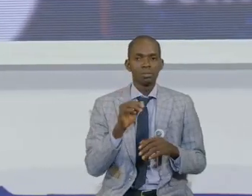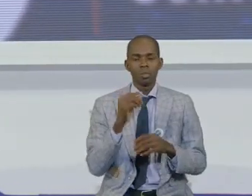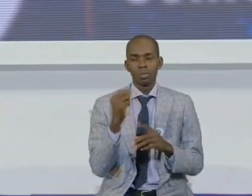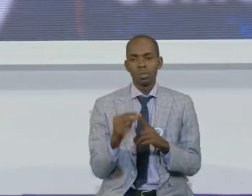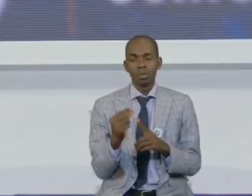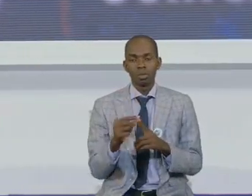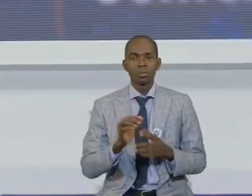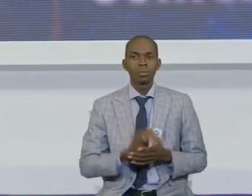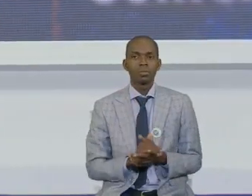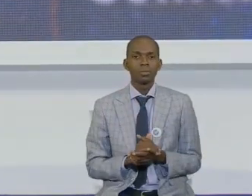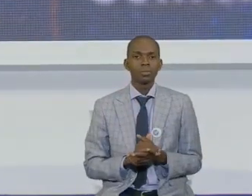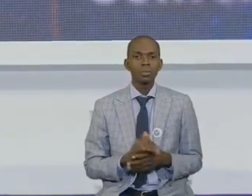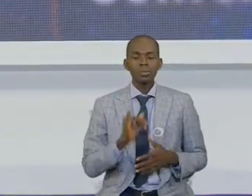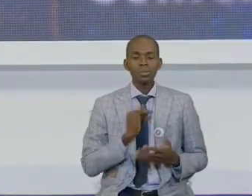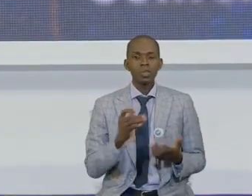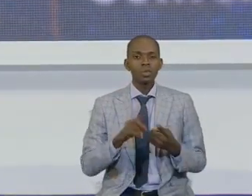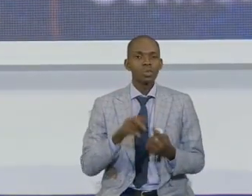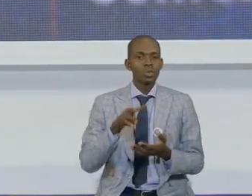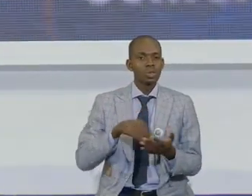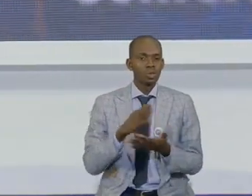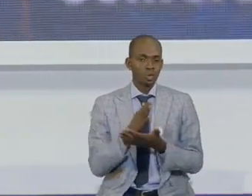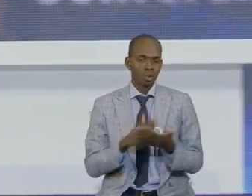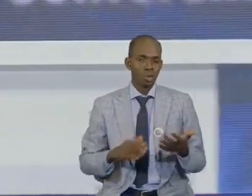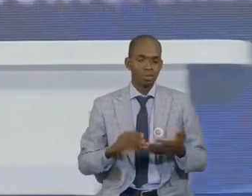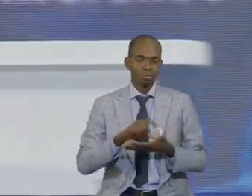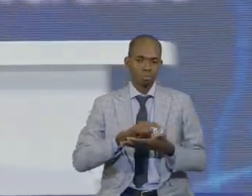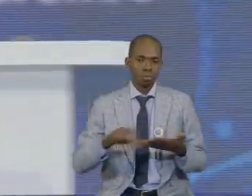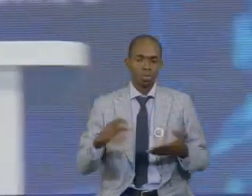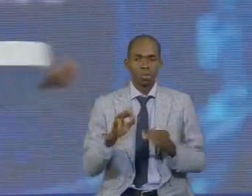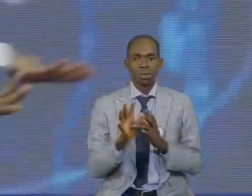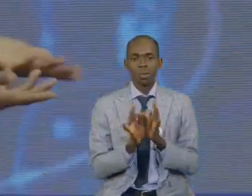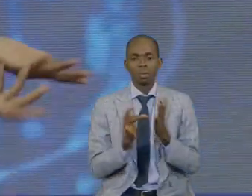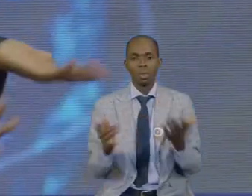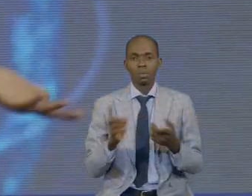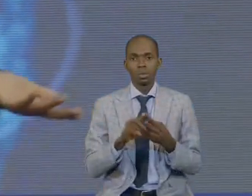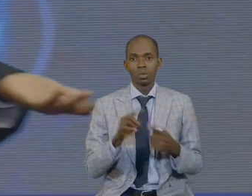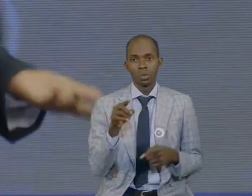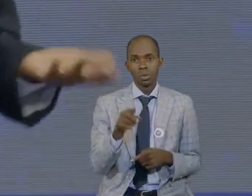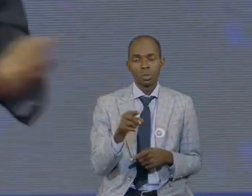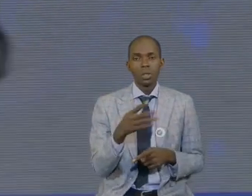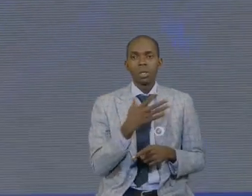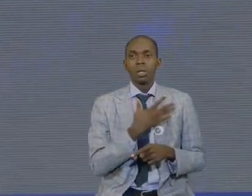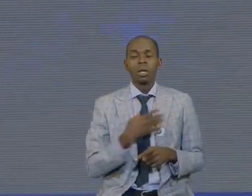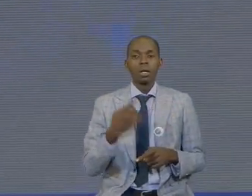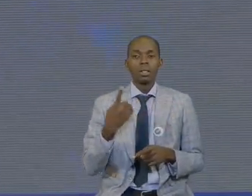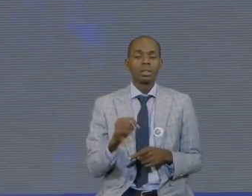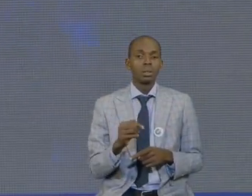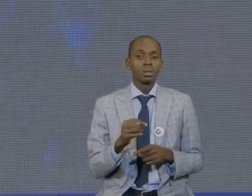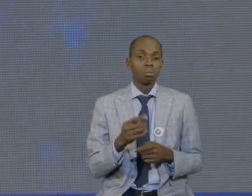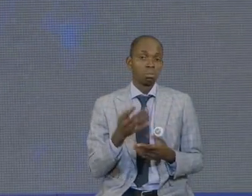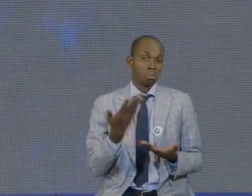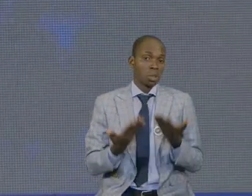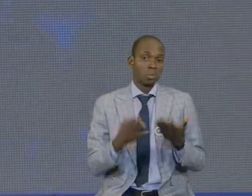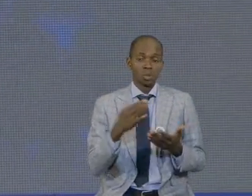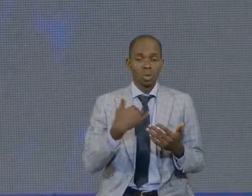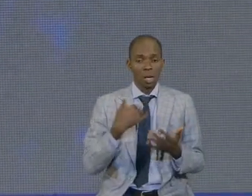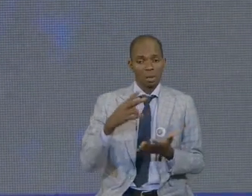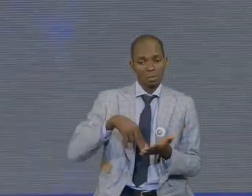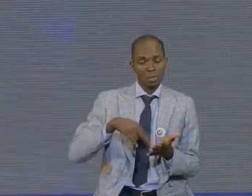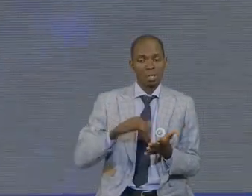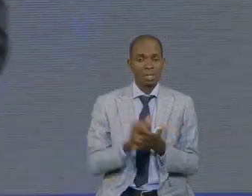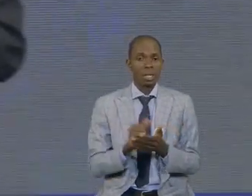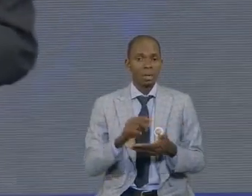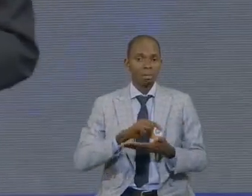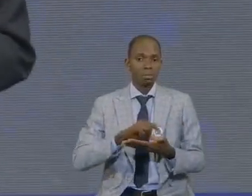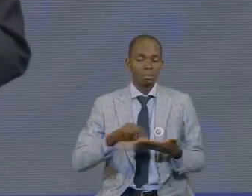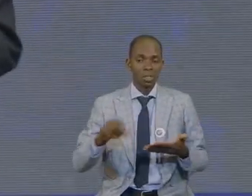I want to read some scriptures to you. And the scriptures you have read yourself. We're